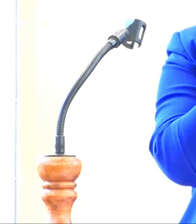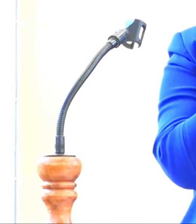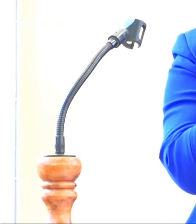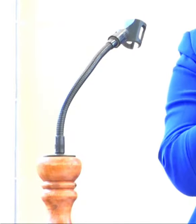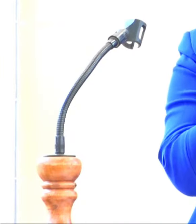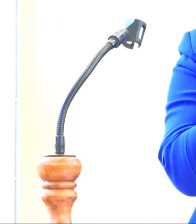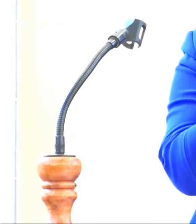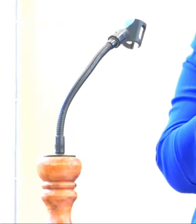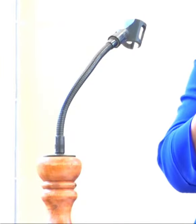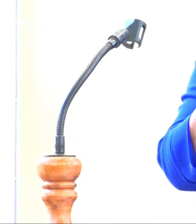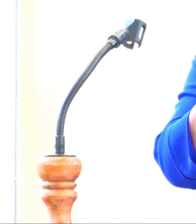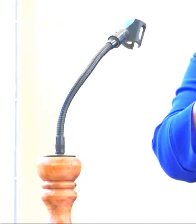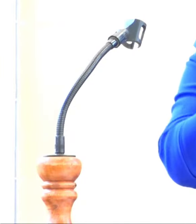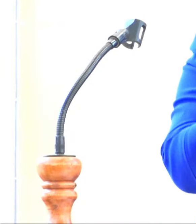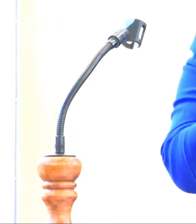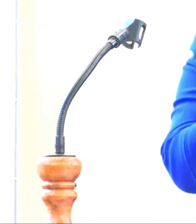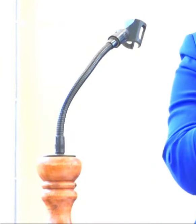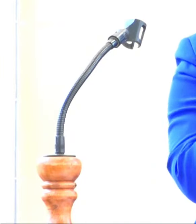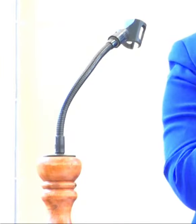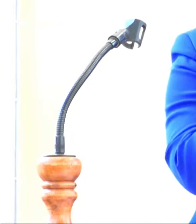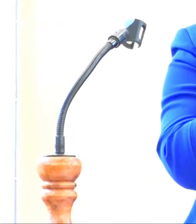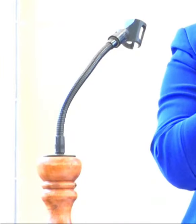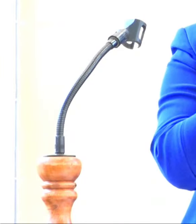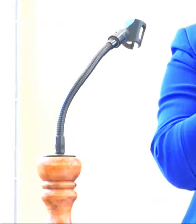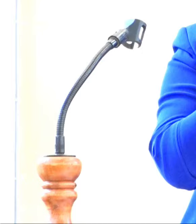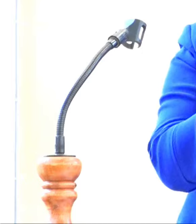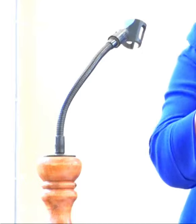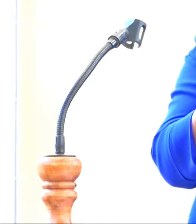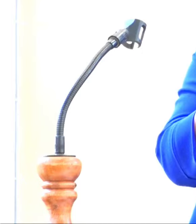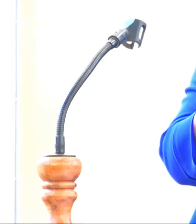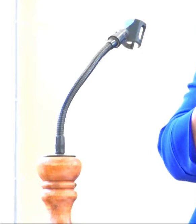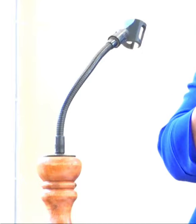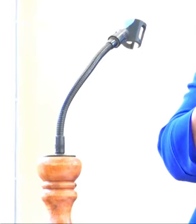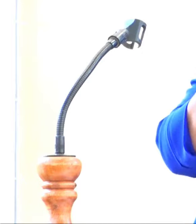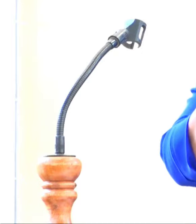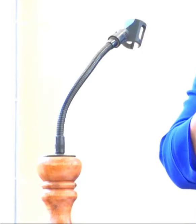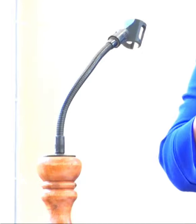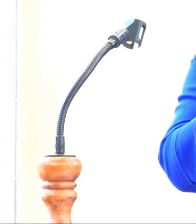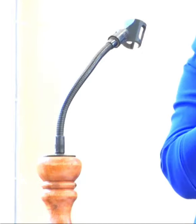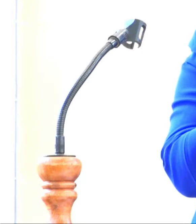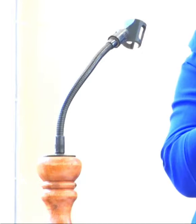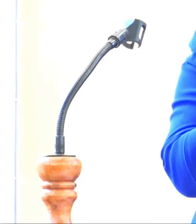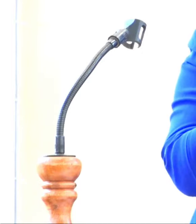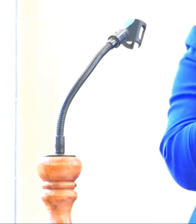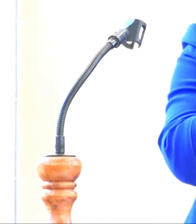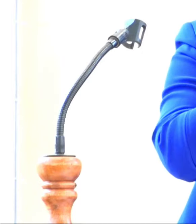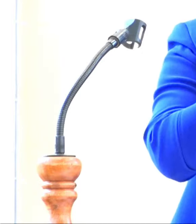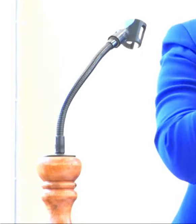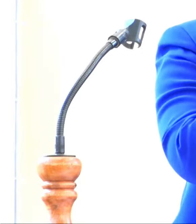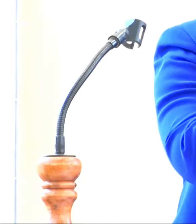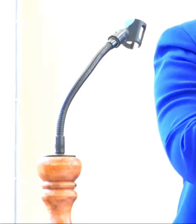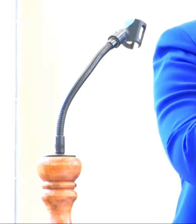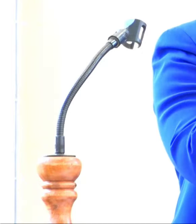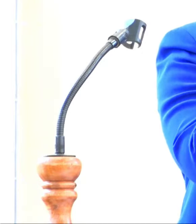the kingdom of God and its righteousness, it is because God from above is looking at us and saying, my